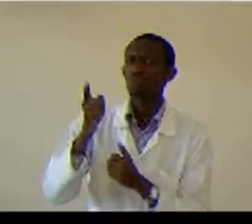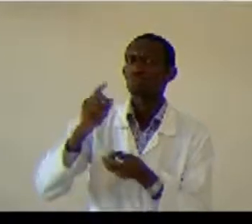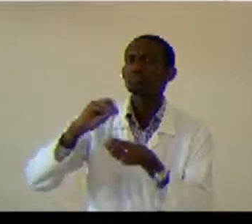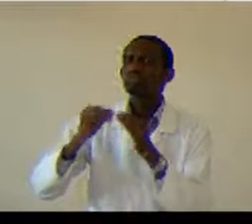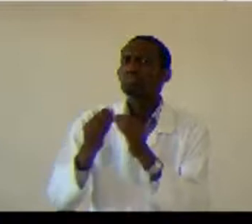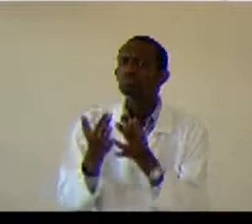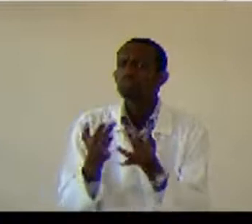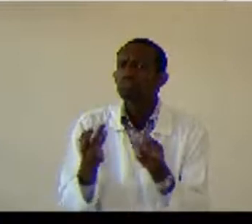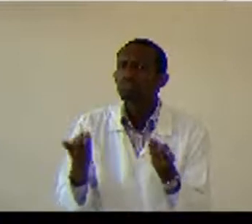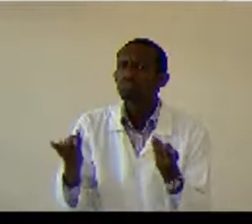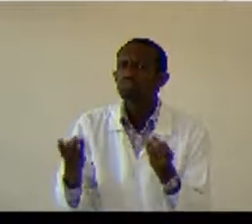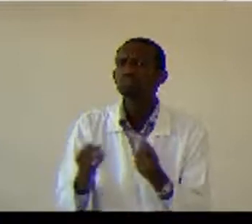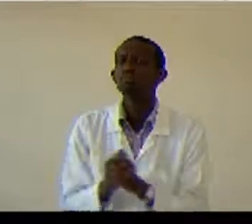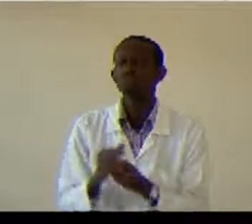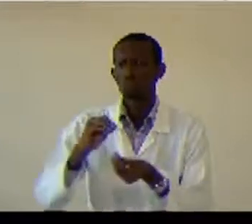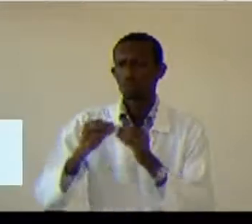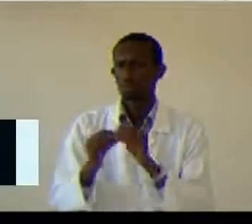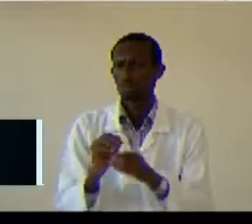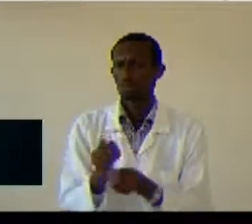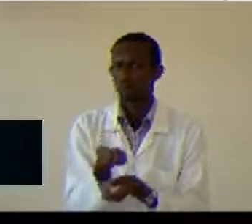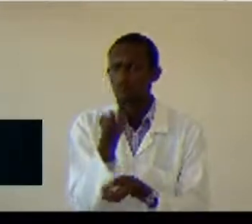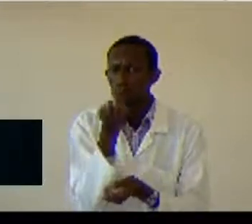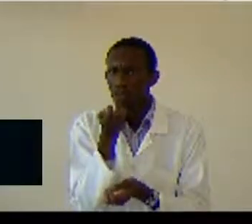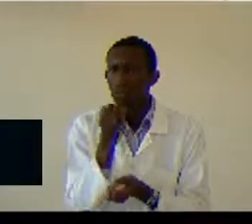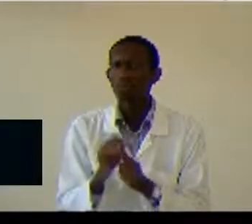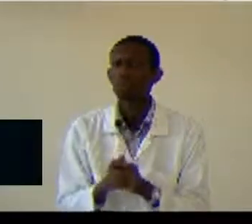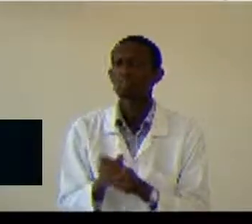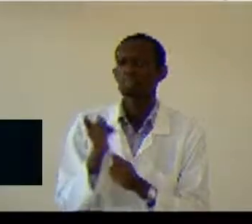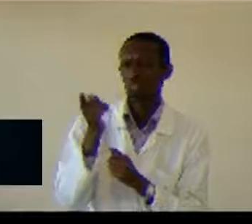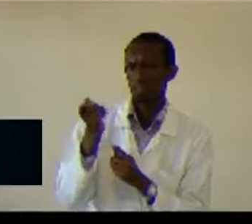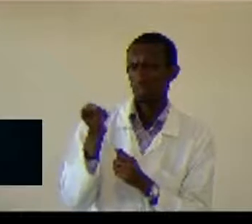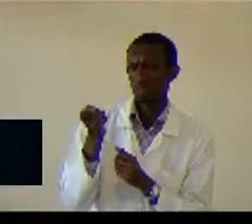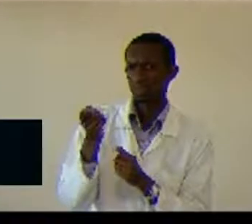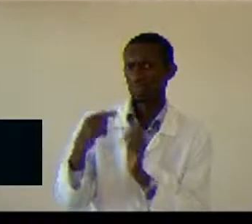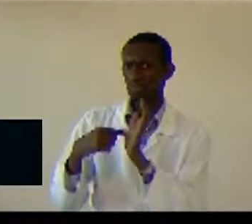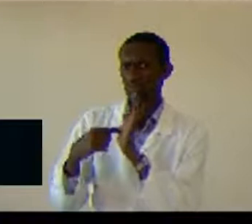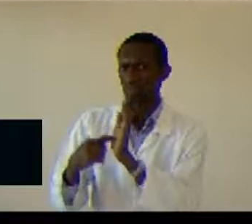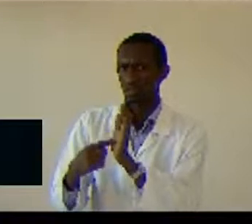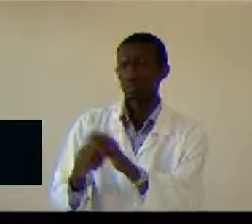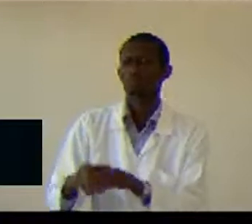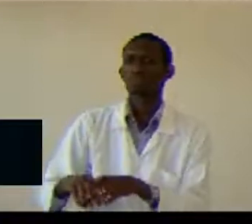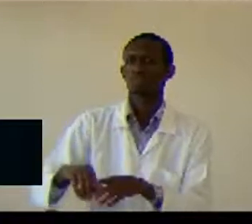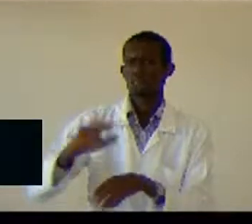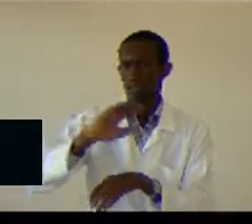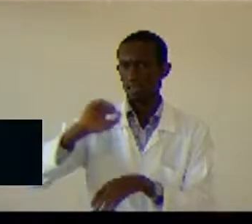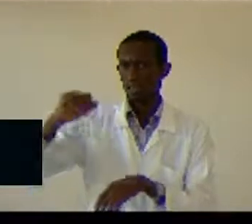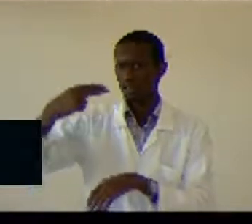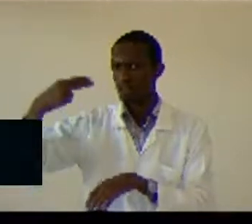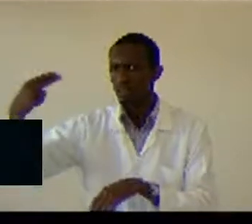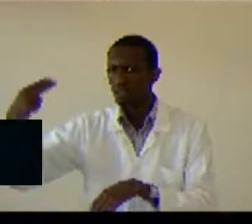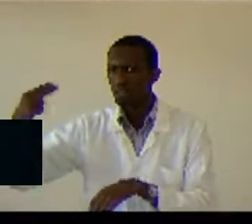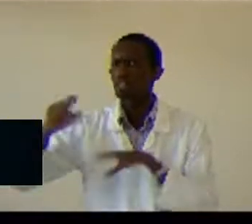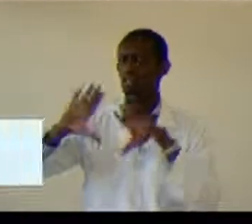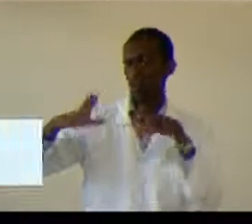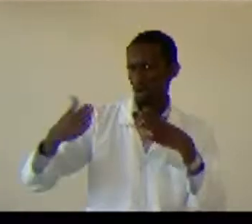heat. Amount of heat, we represent it using letter H or letter Q. Me, I'm deciding to use